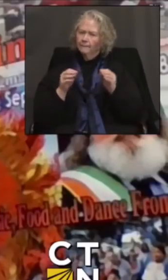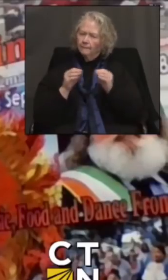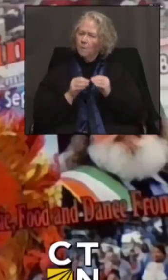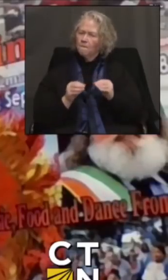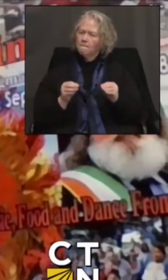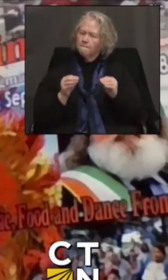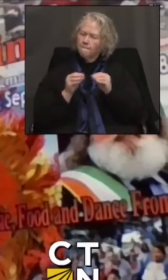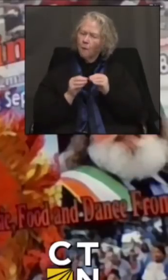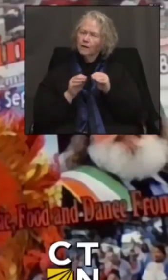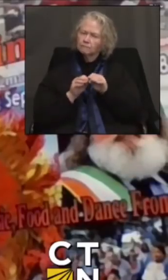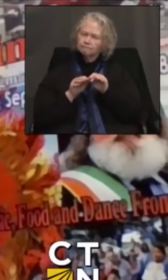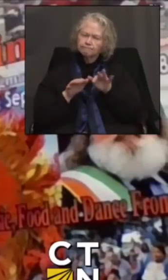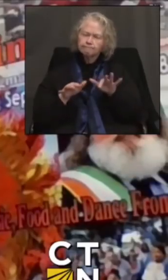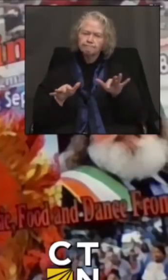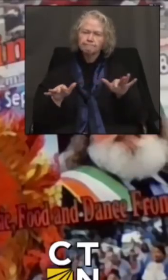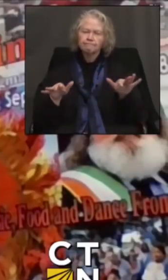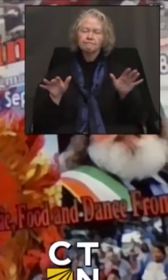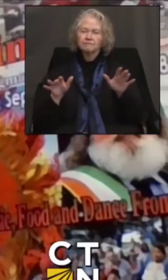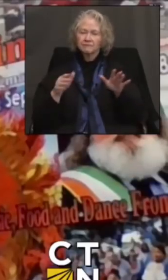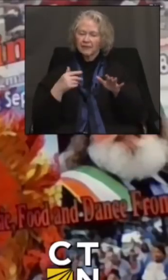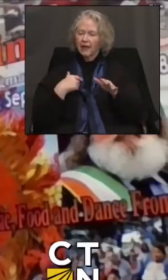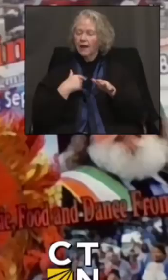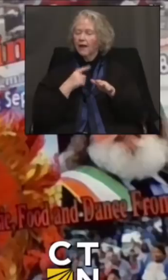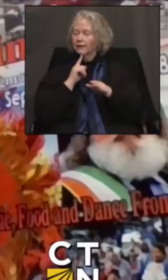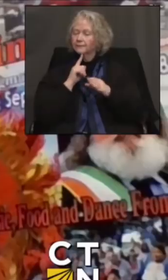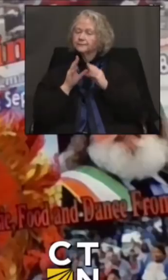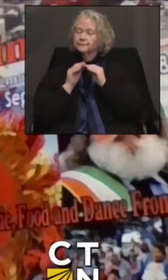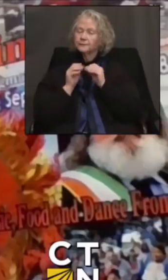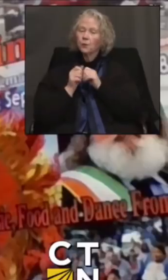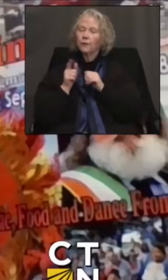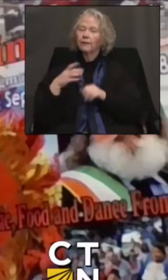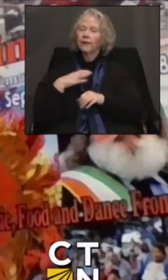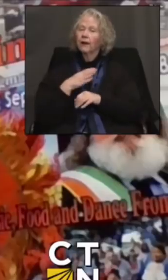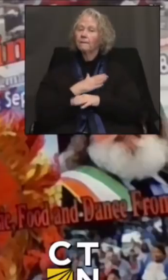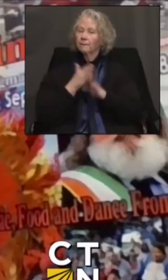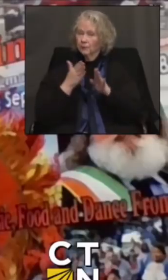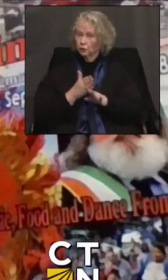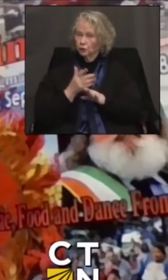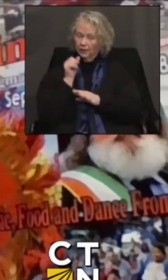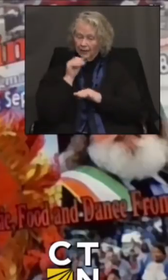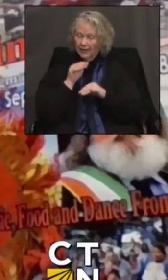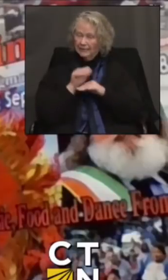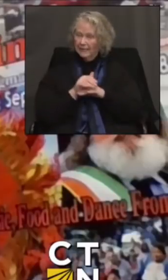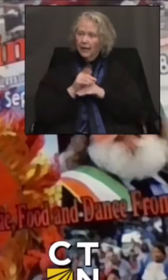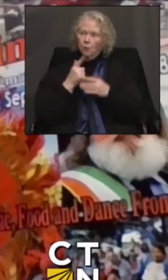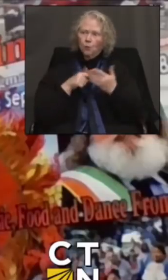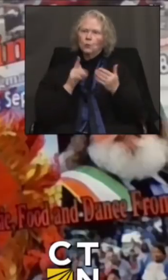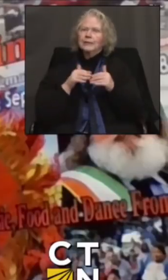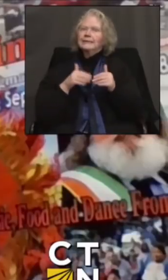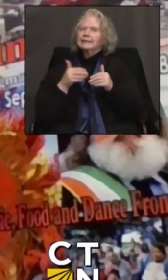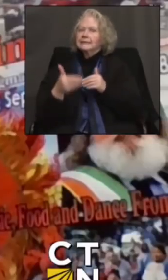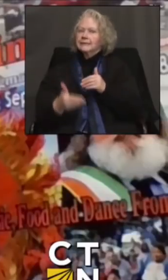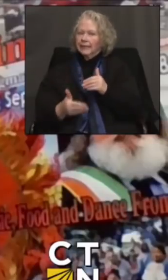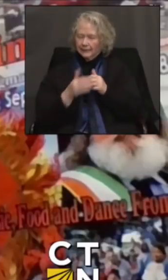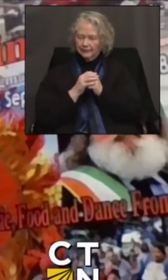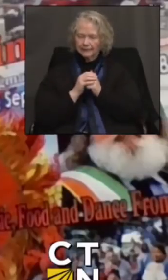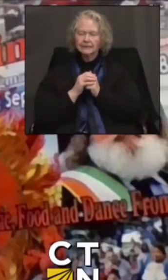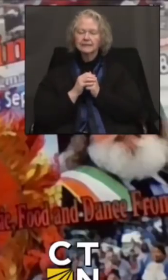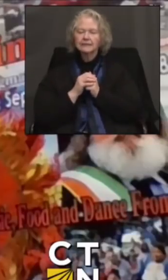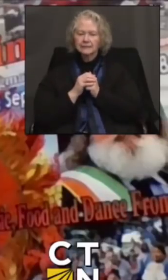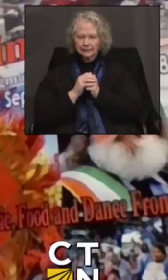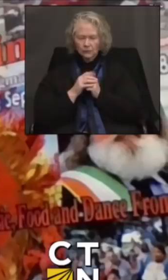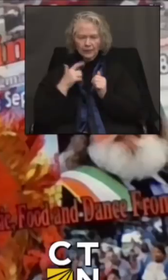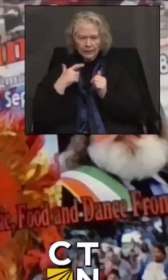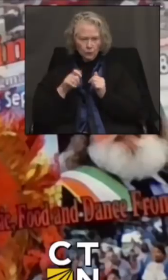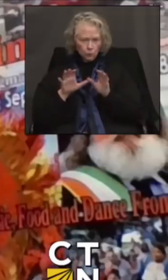inroads, and I was happy to hear from the commissioner last night speaking about next steps, more